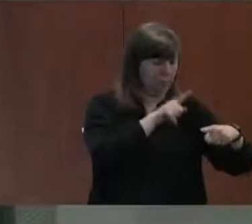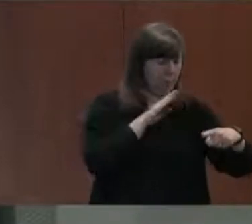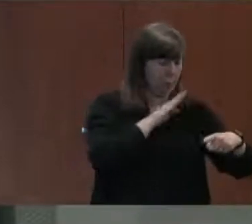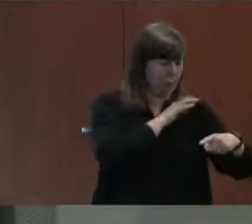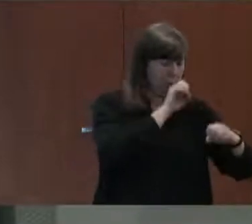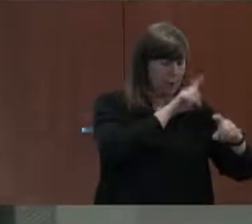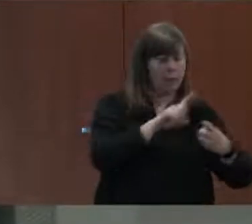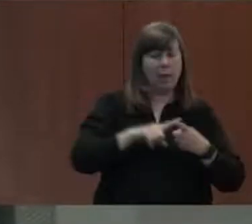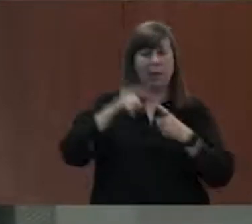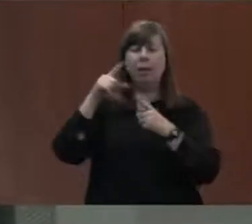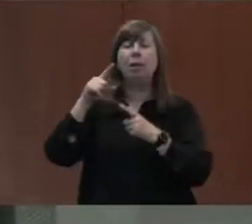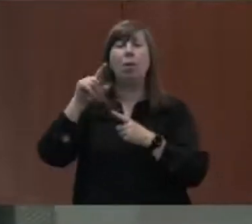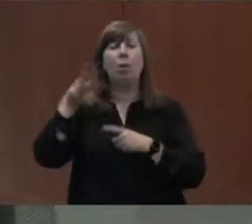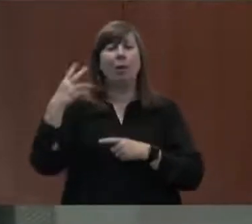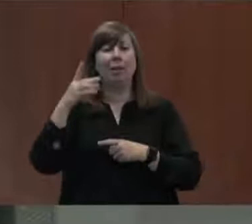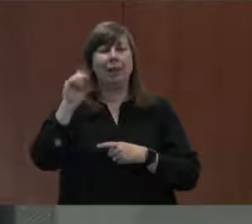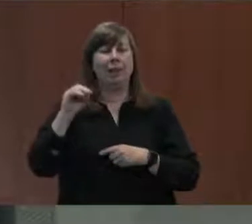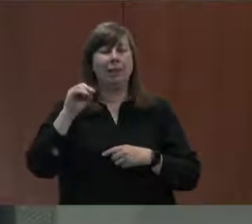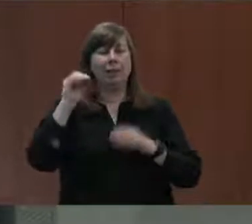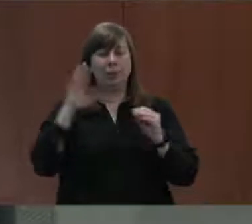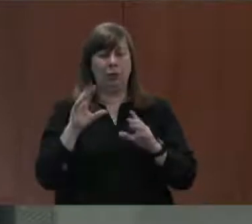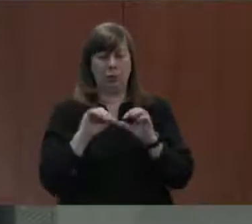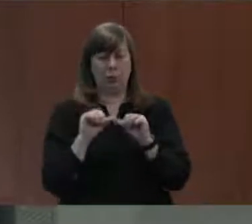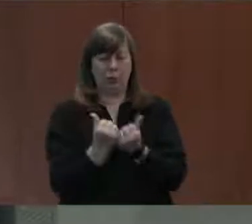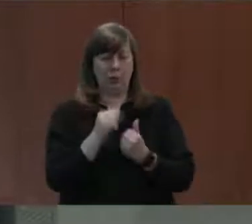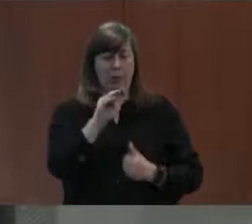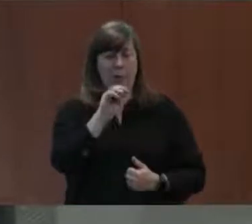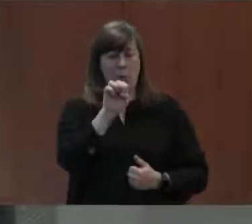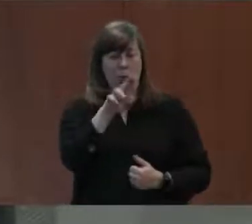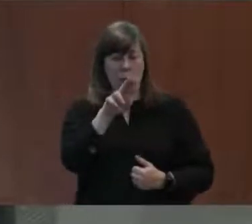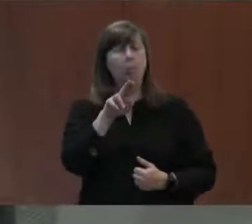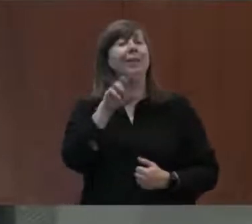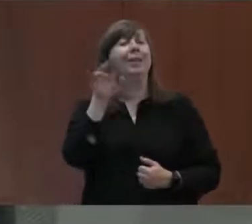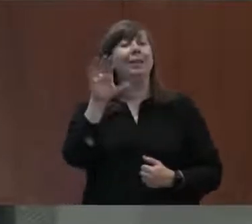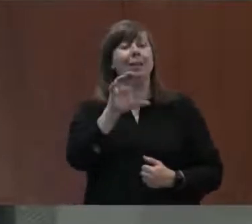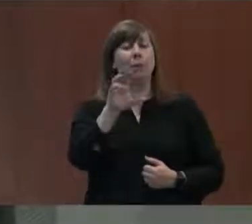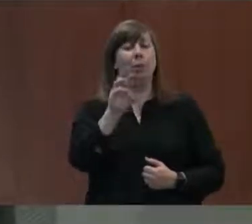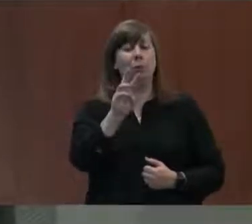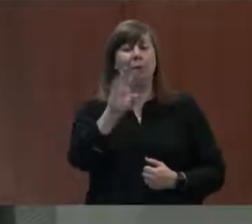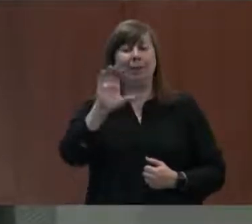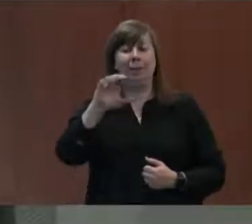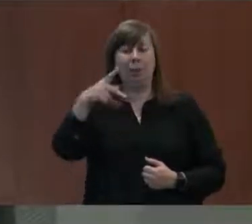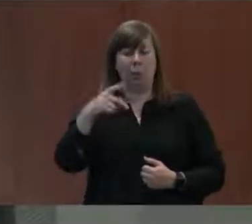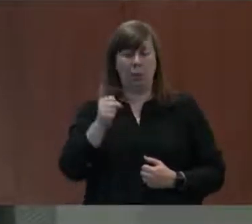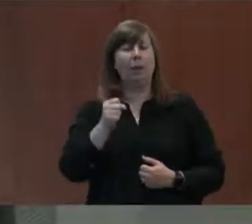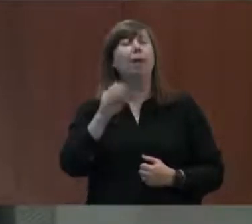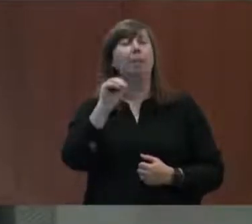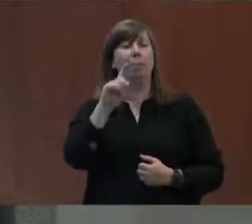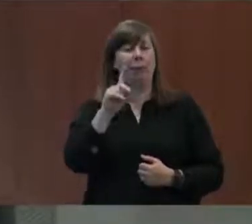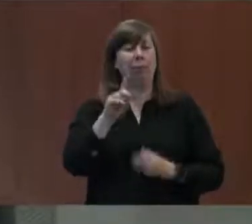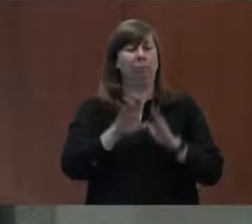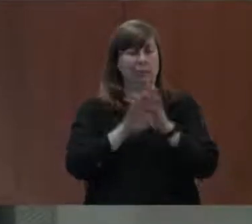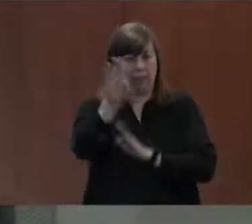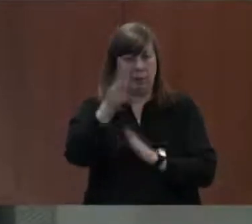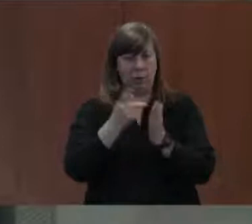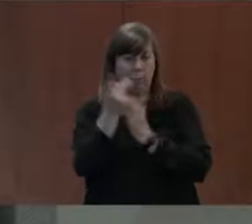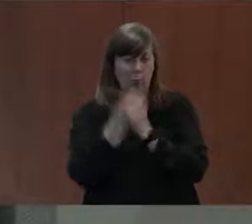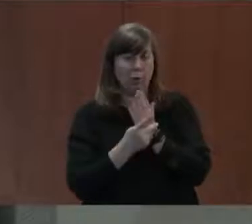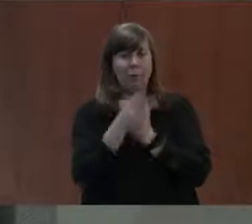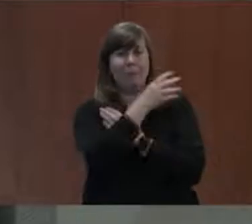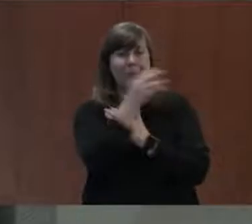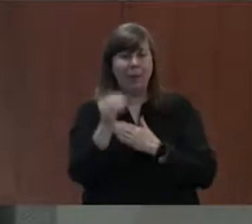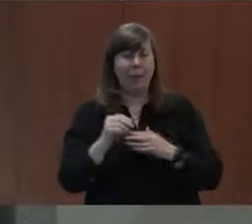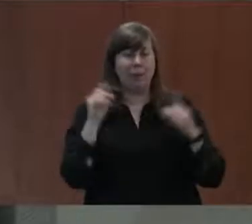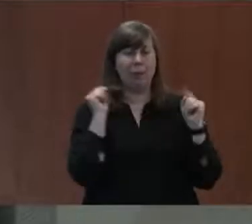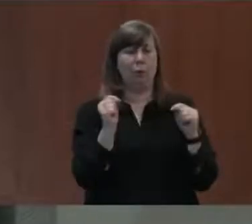and the Washington County Teachers Association. The MOU will allow WCPS to support the Maryland Accelerates Program and